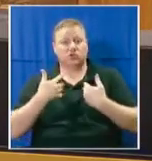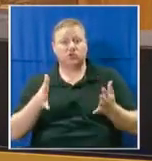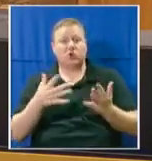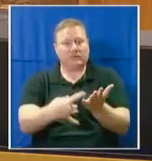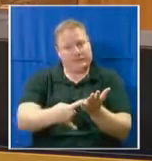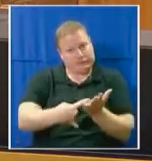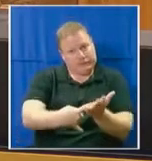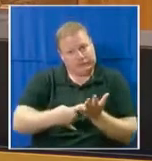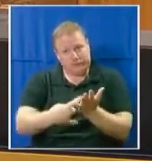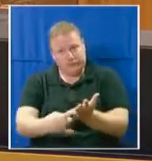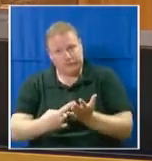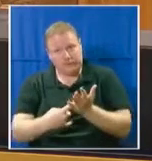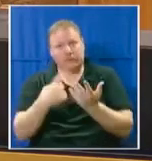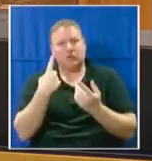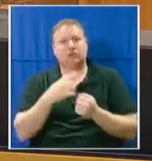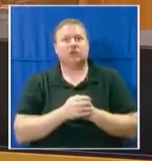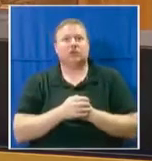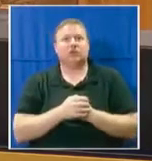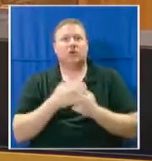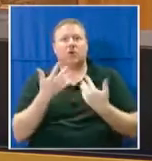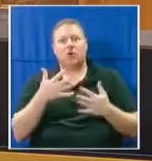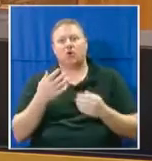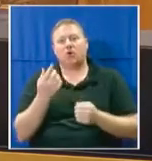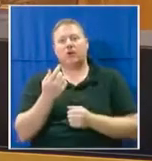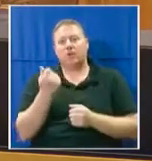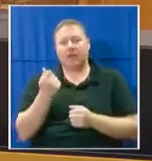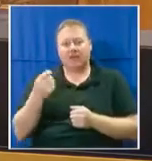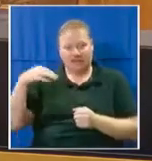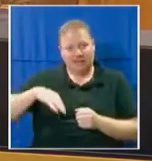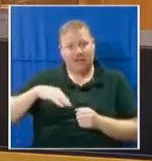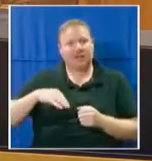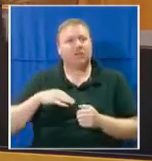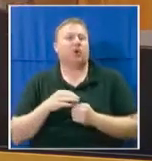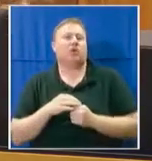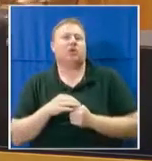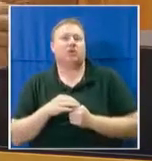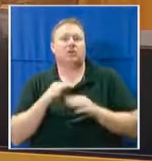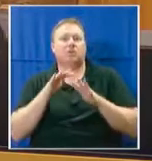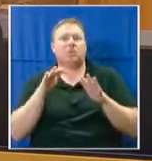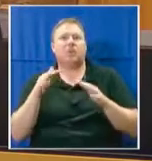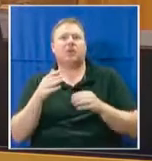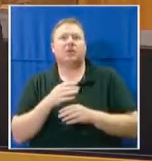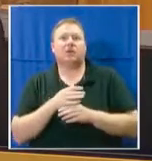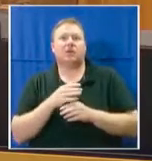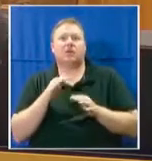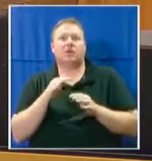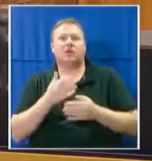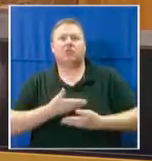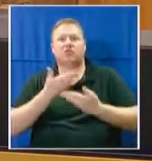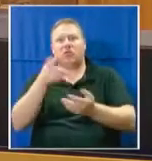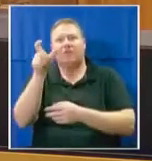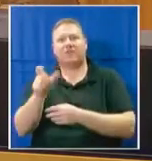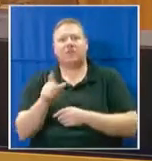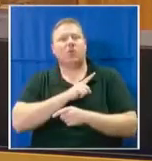negotiations, you already have money in the pocket of public servants, as it were, arising from the agreements